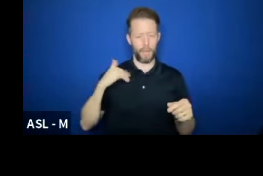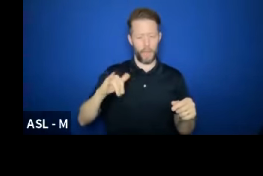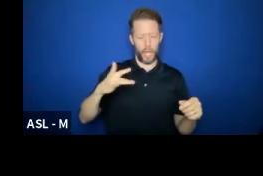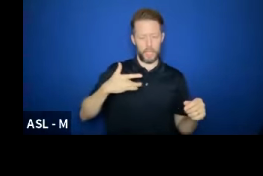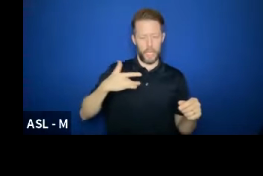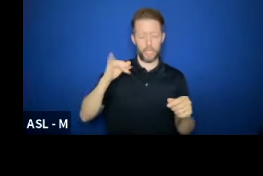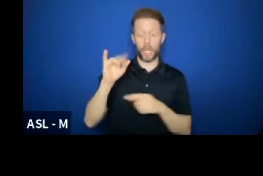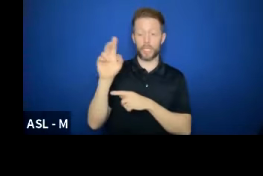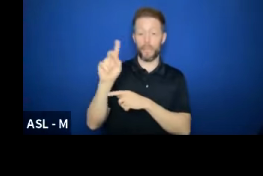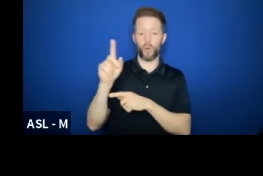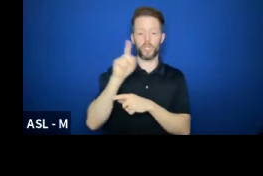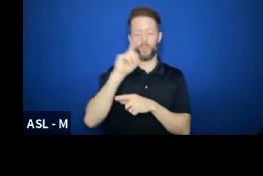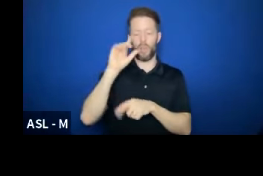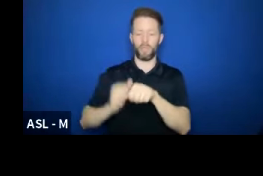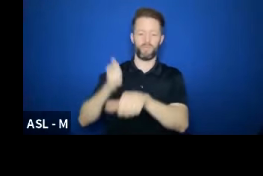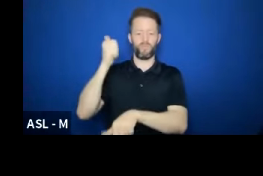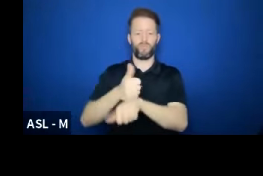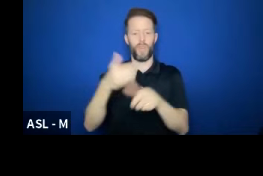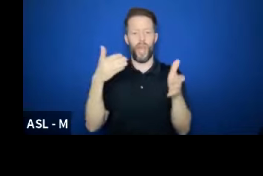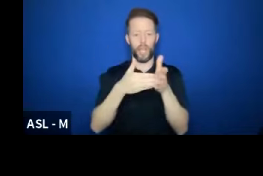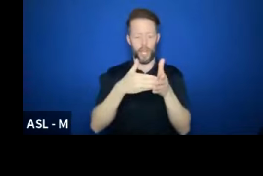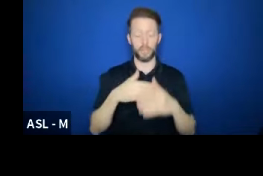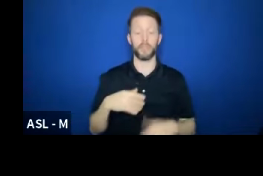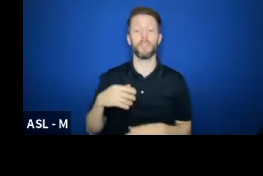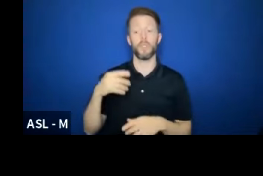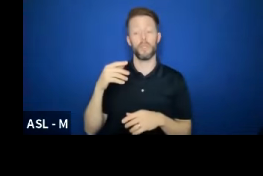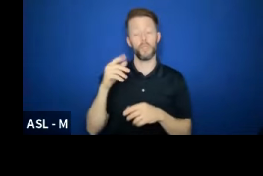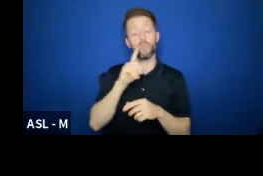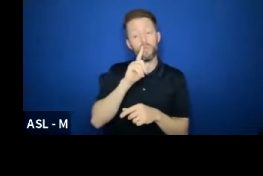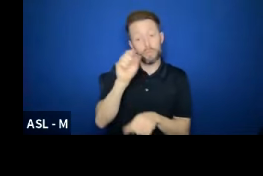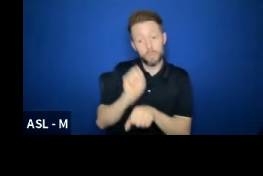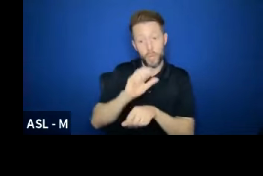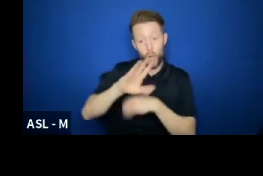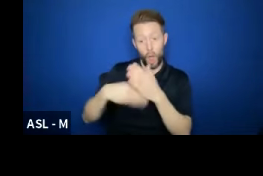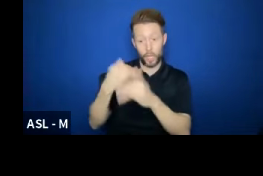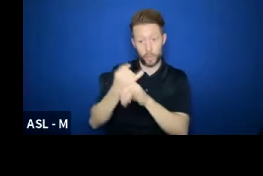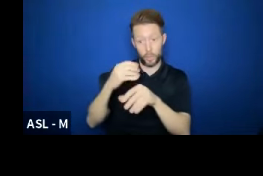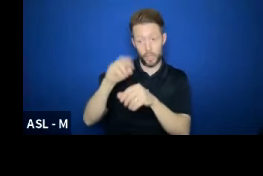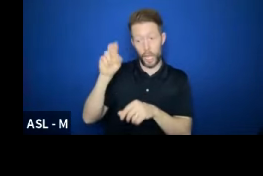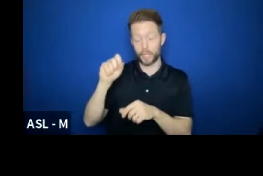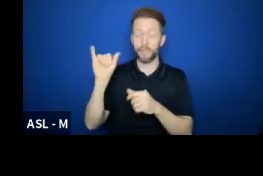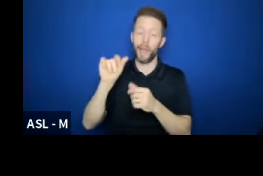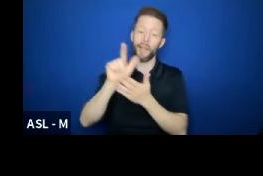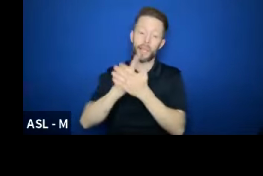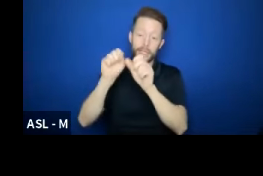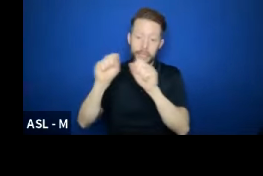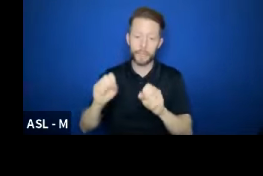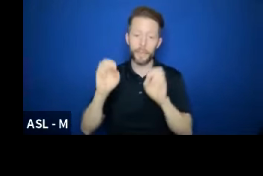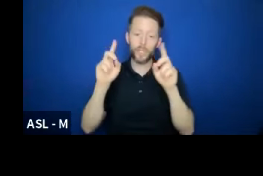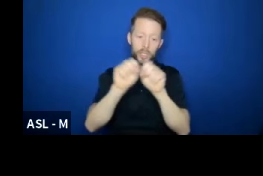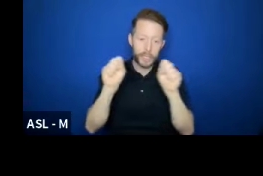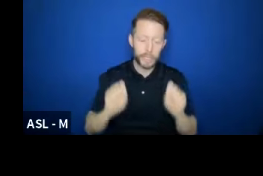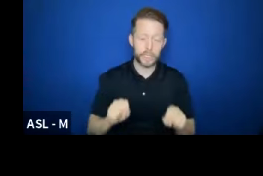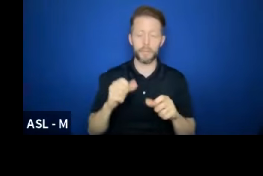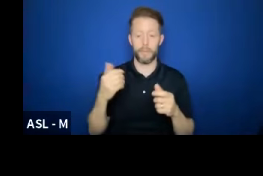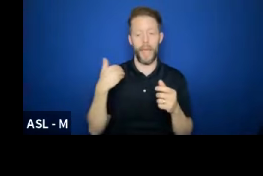stacked. And although it's true that all of the institutions in the United States, whether that's the criminal legal system, the educational system,